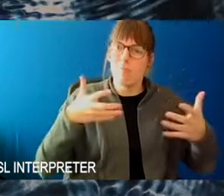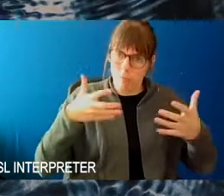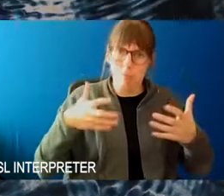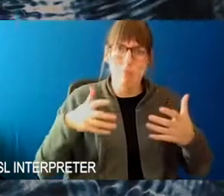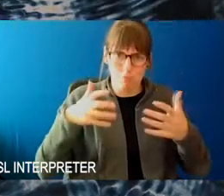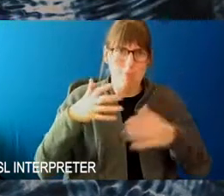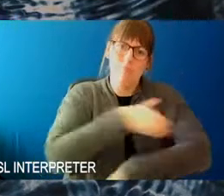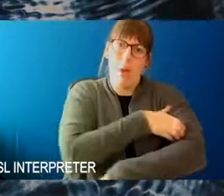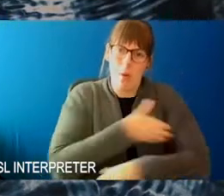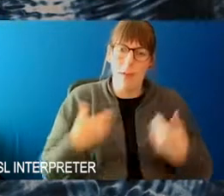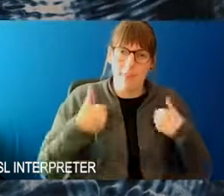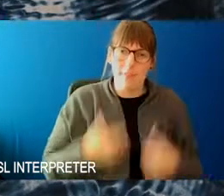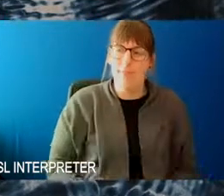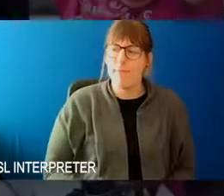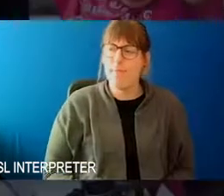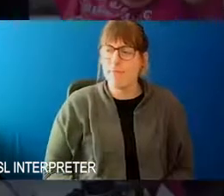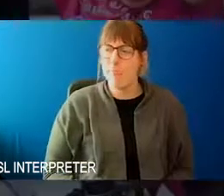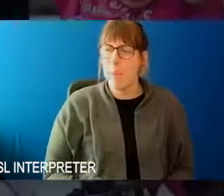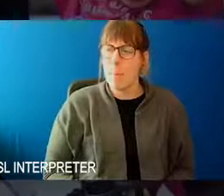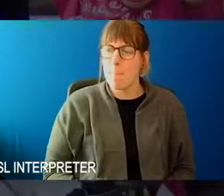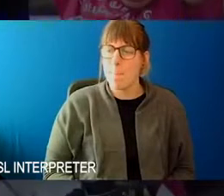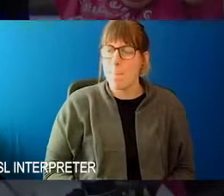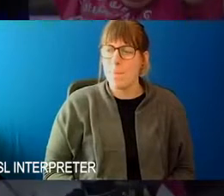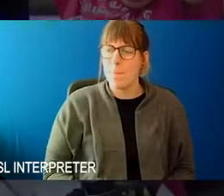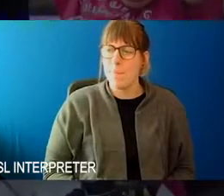about the real force of the media.